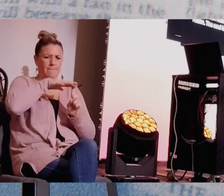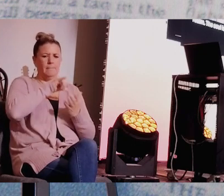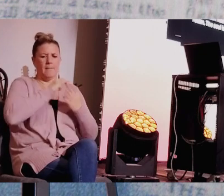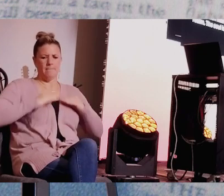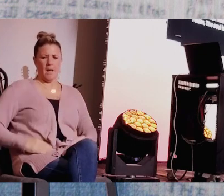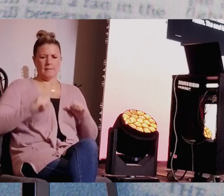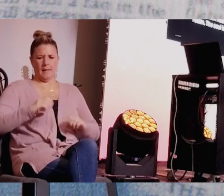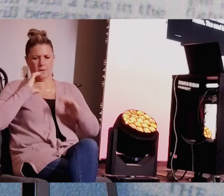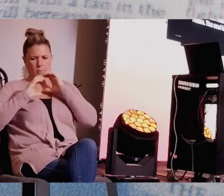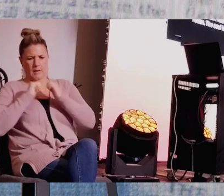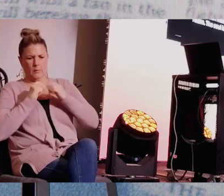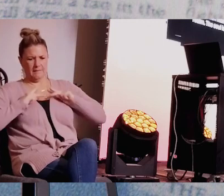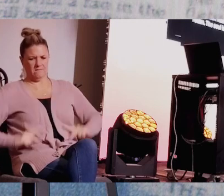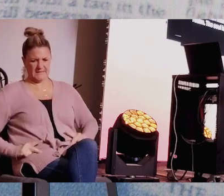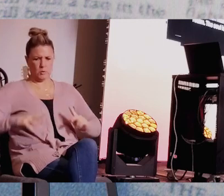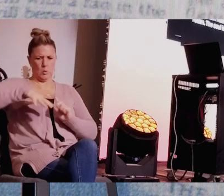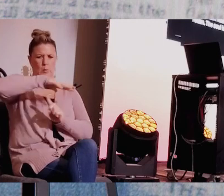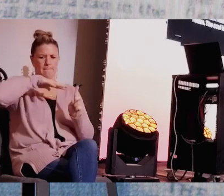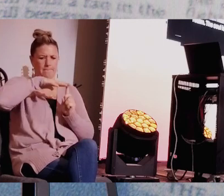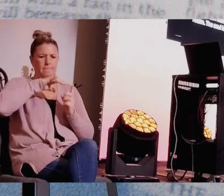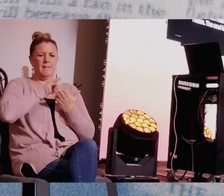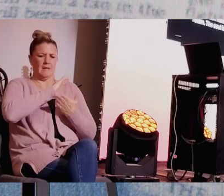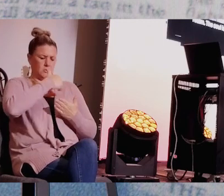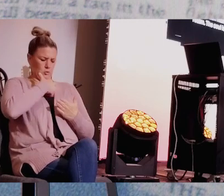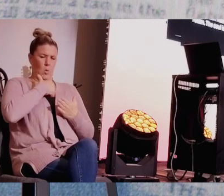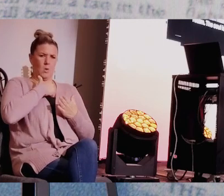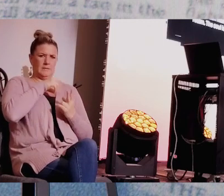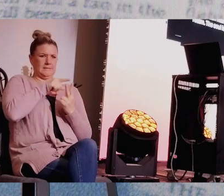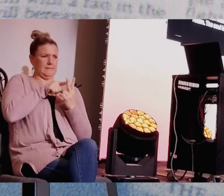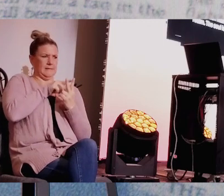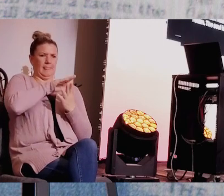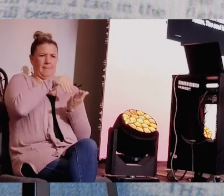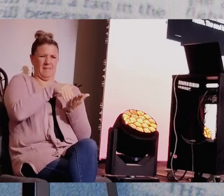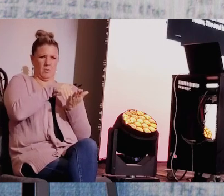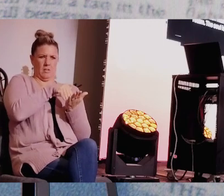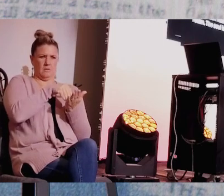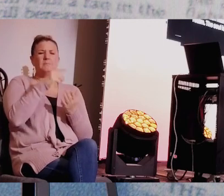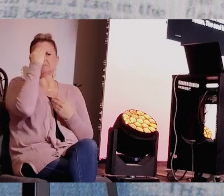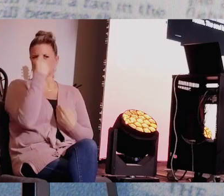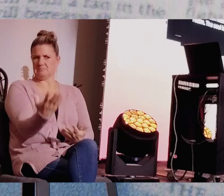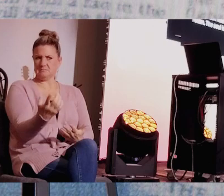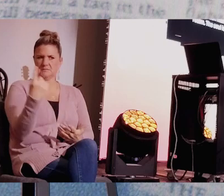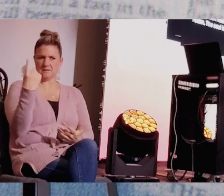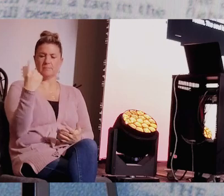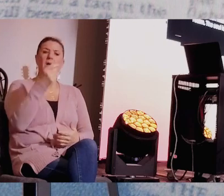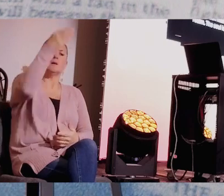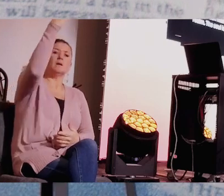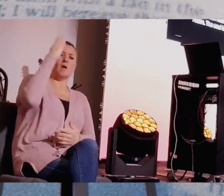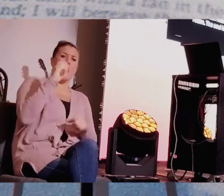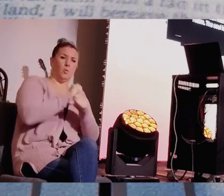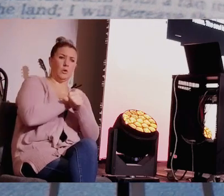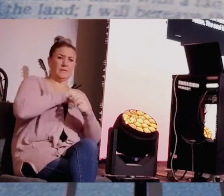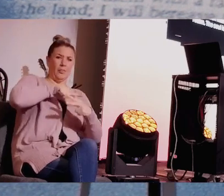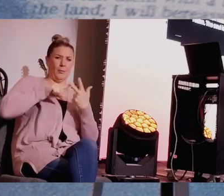part which a man communicates with the physical realm. The soul is in the middle of these two parts. Now, can I just tell you something? God works